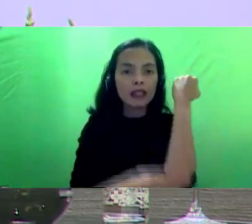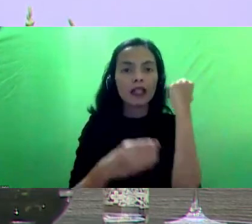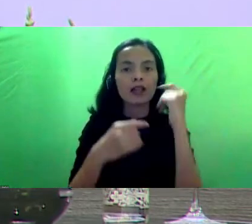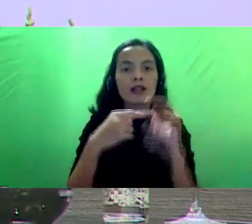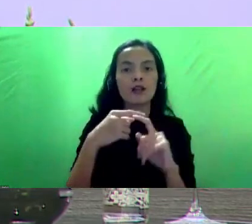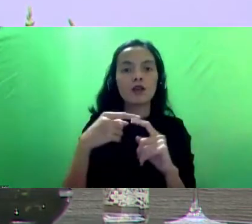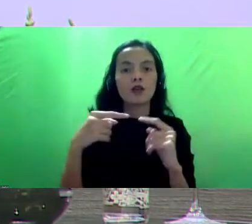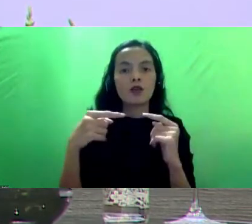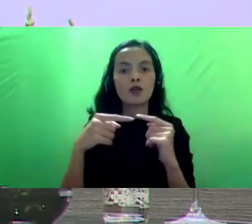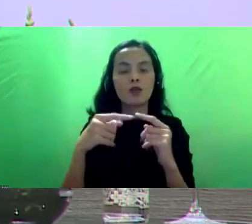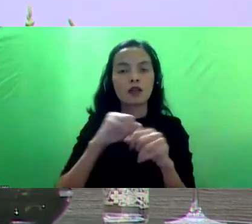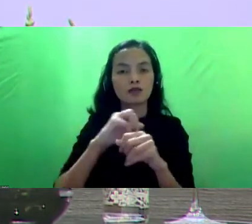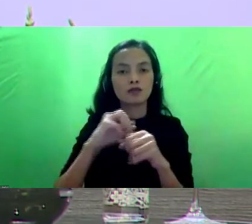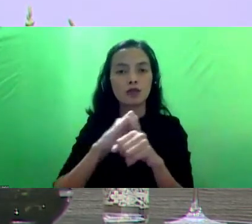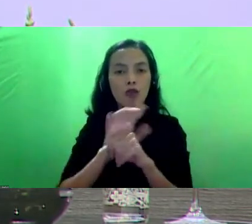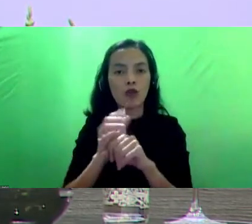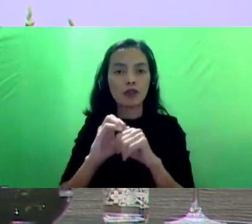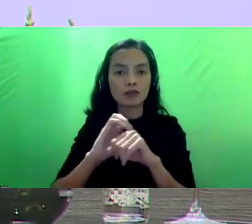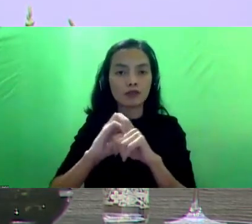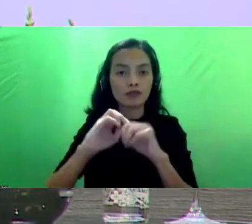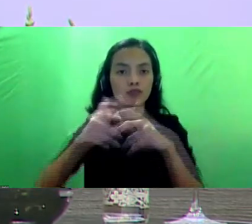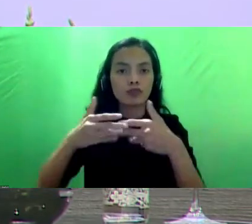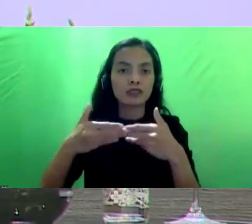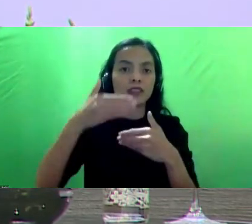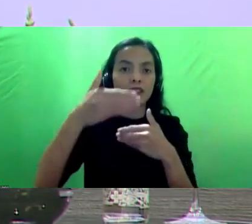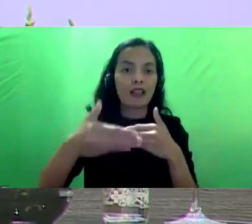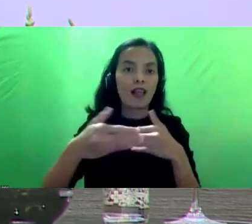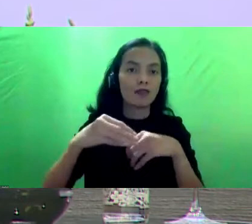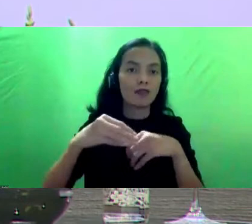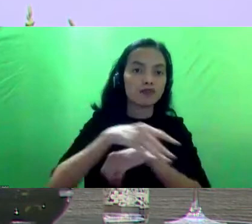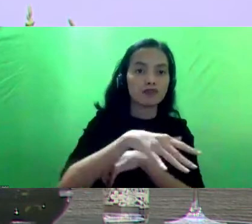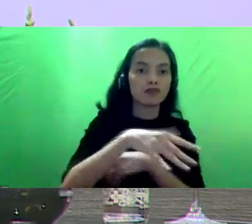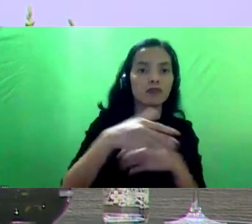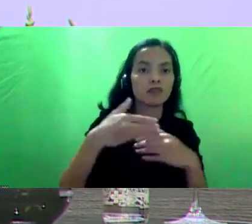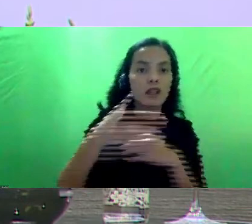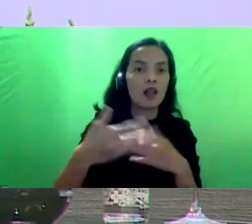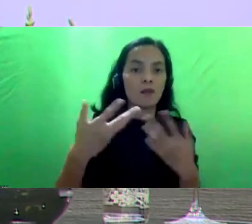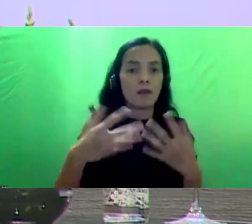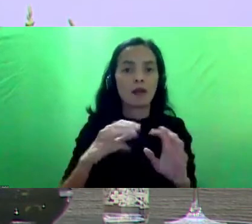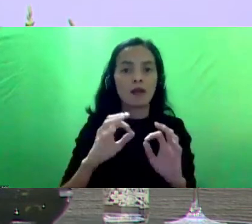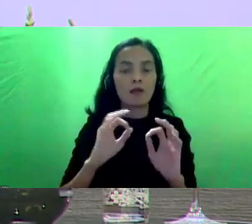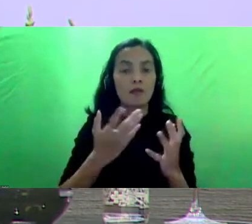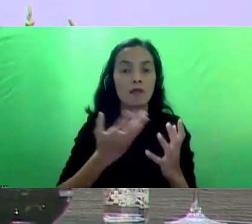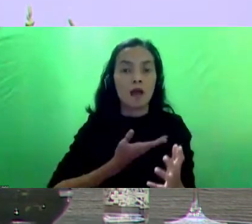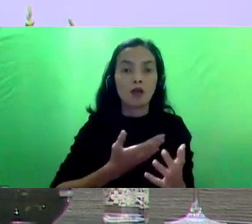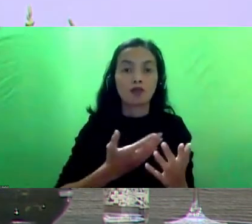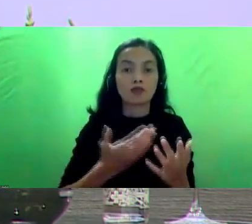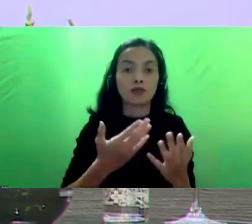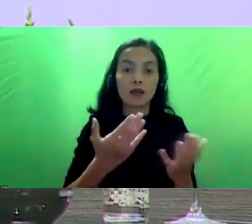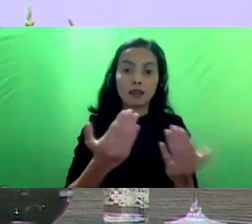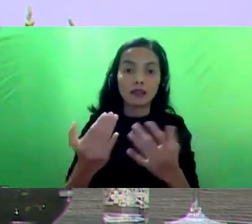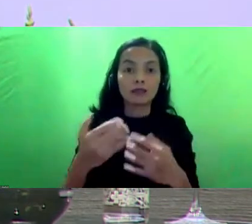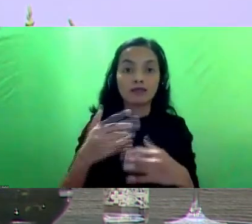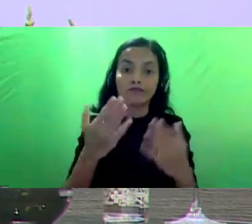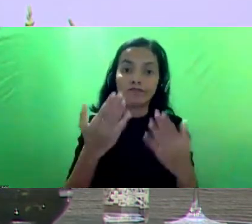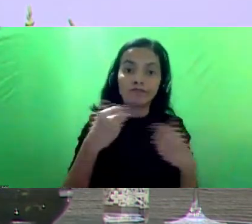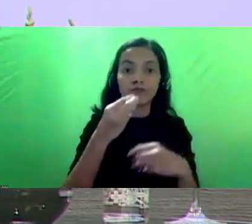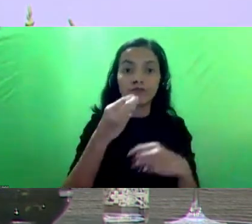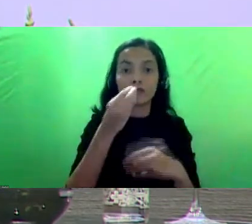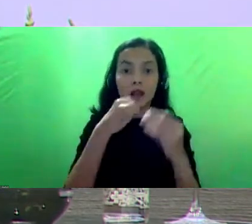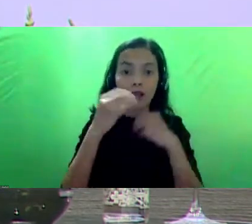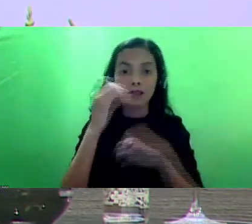pandemic recovery. So I would like to once again invite everyone to join lunch, which is going to be served at the